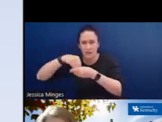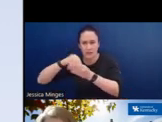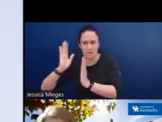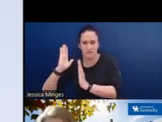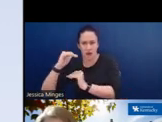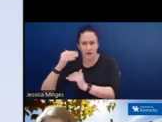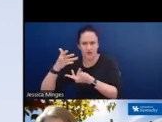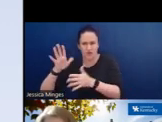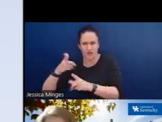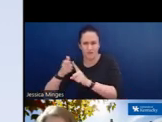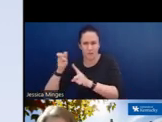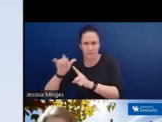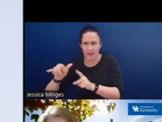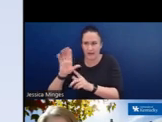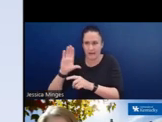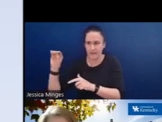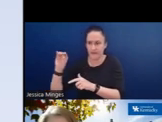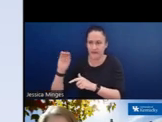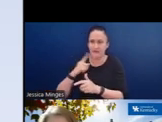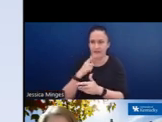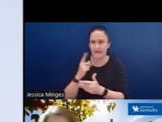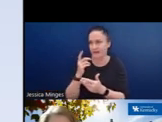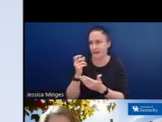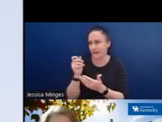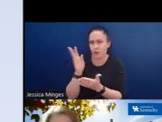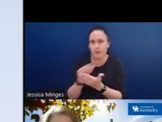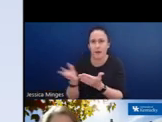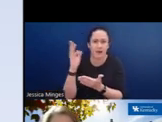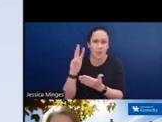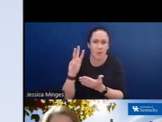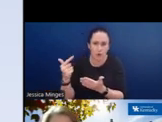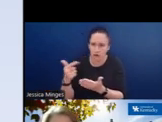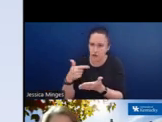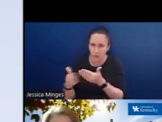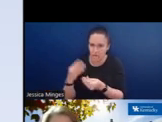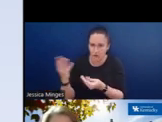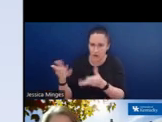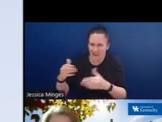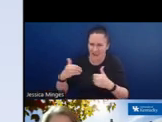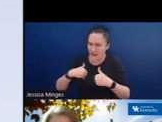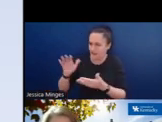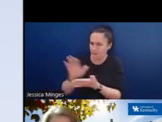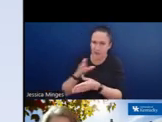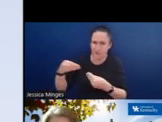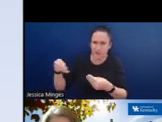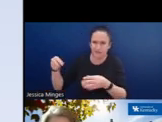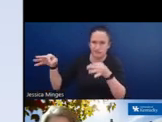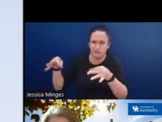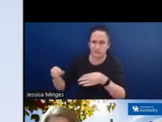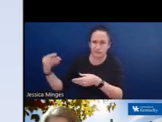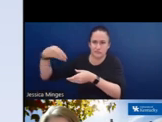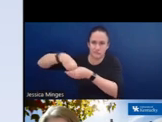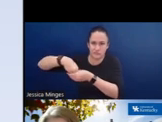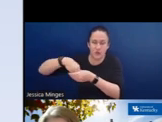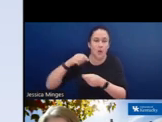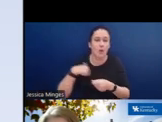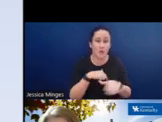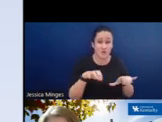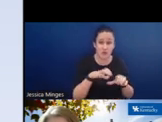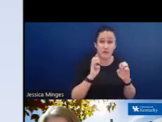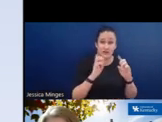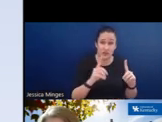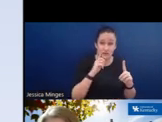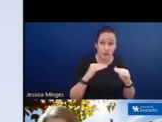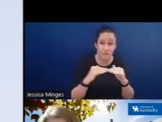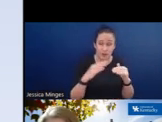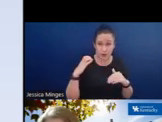same that you would buy at Walgreens. So it is, we do education for the peer coaches about it,